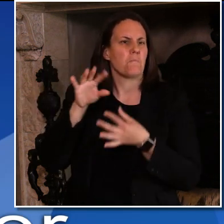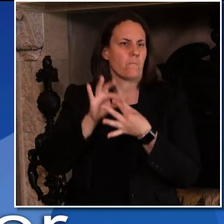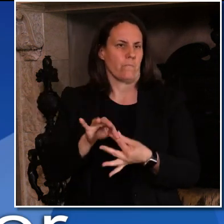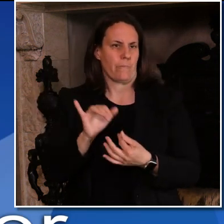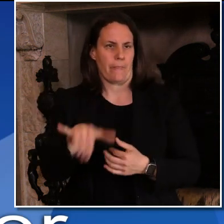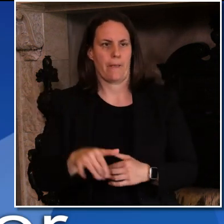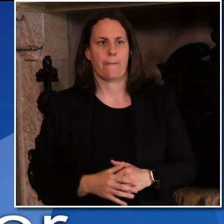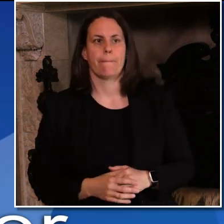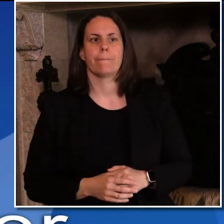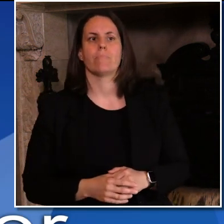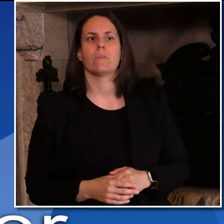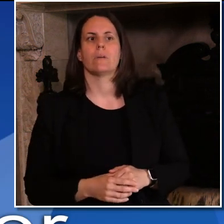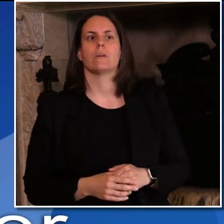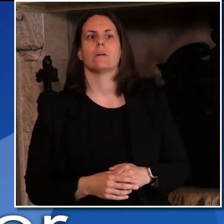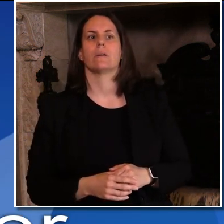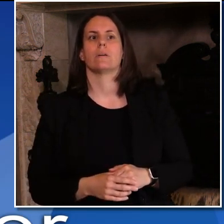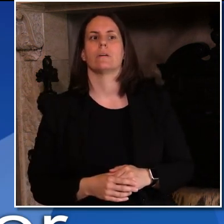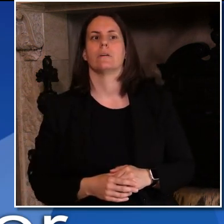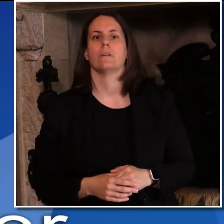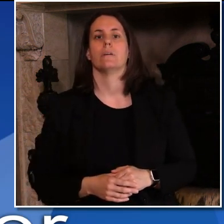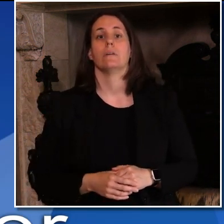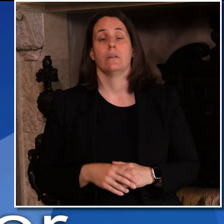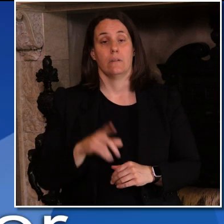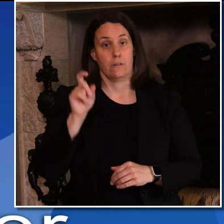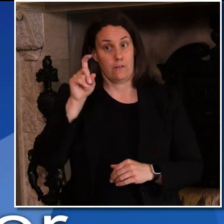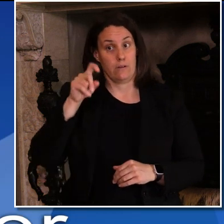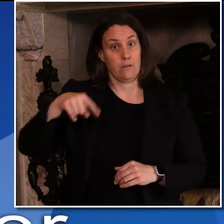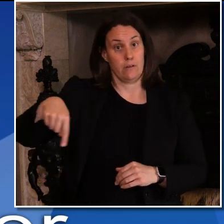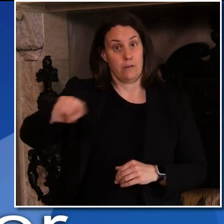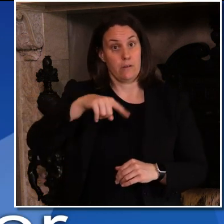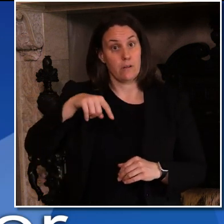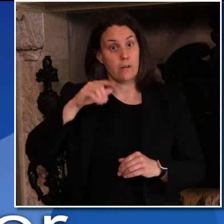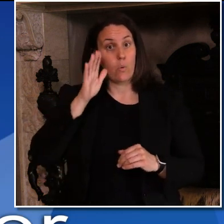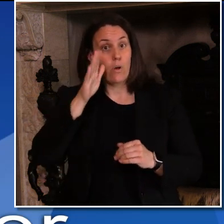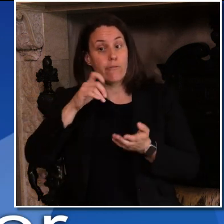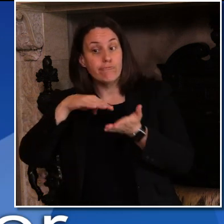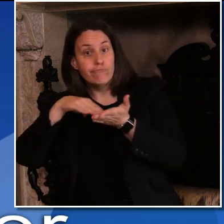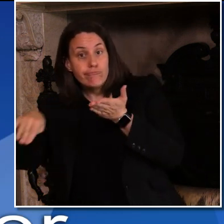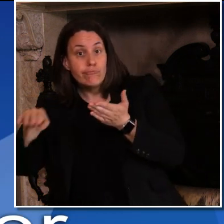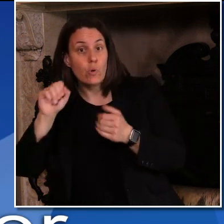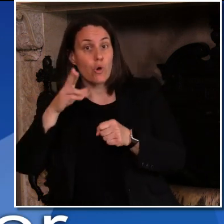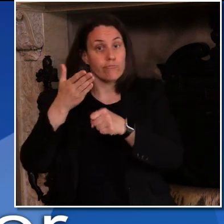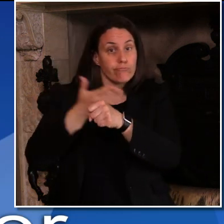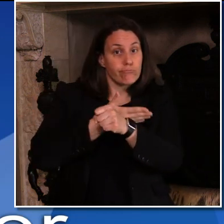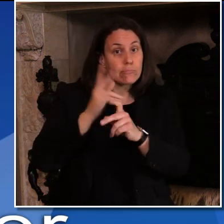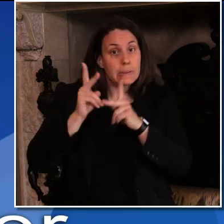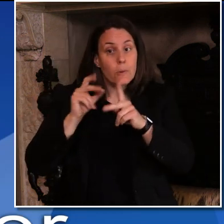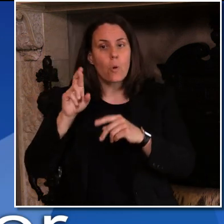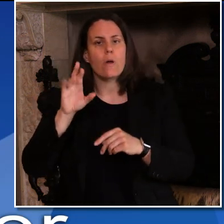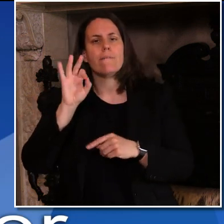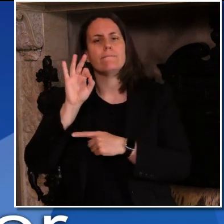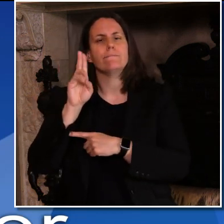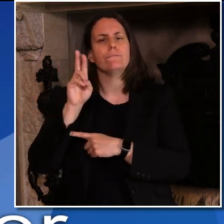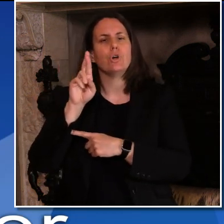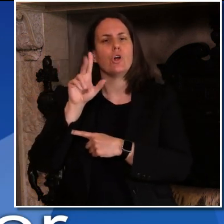And what do you think of the idea of freezing state spending in the next fiscal year as BOSS has proposed?